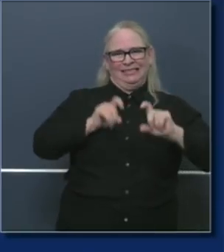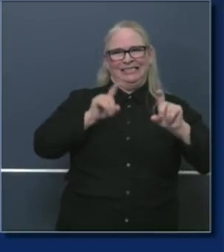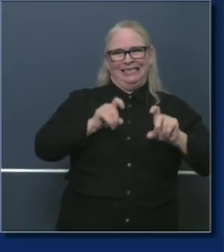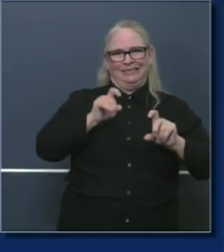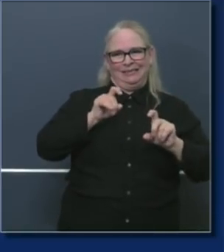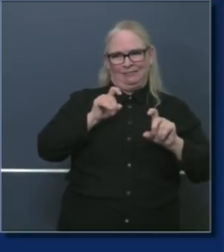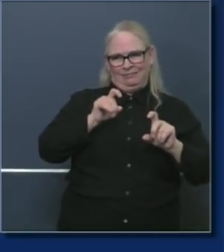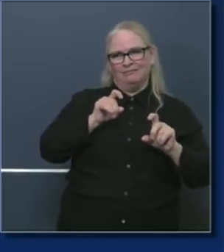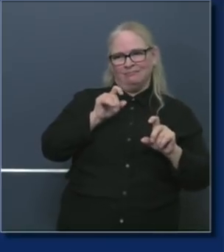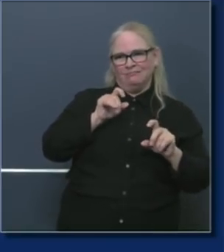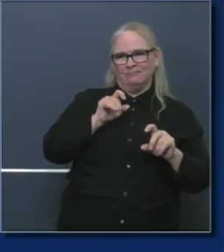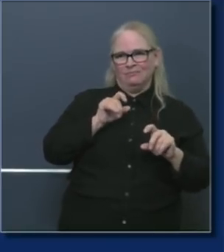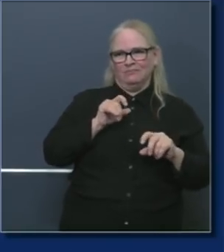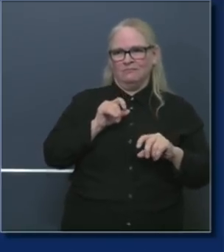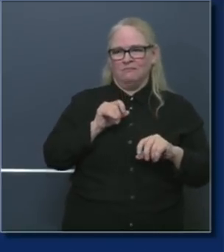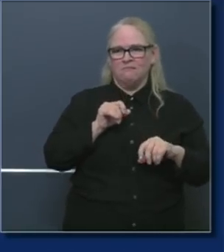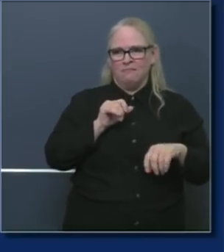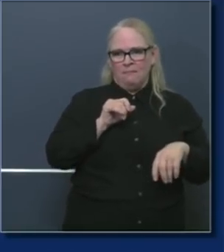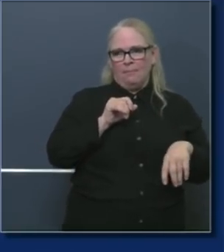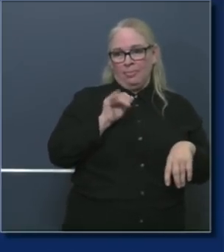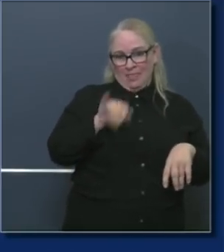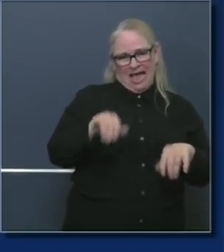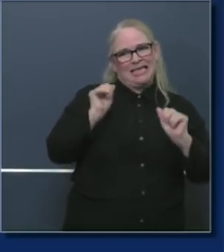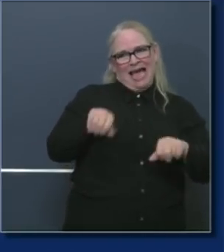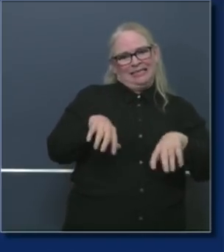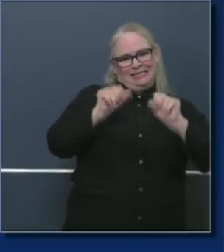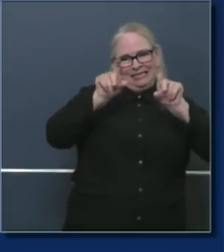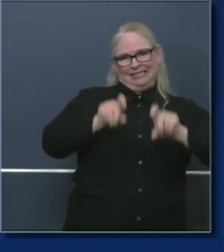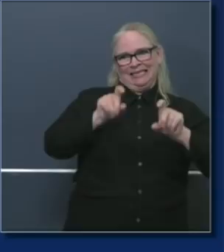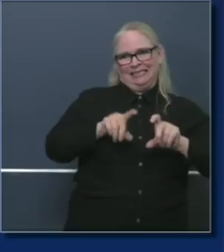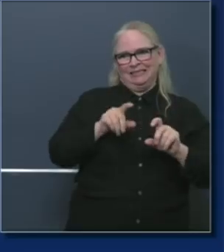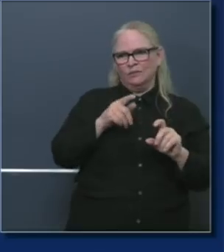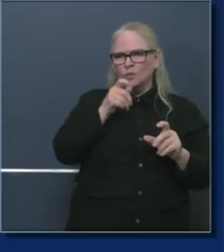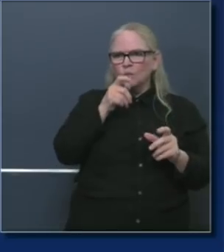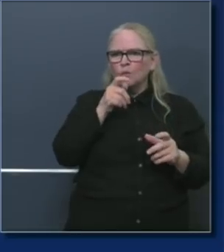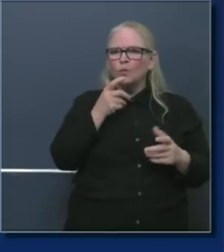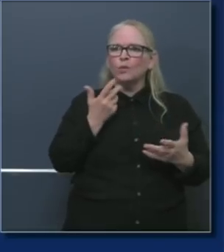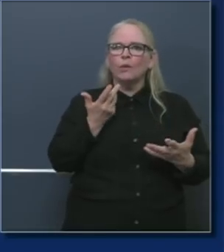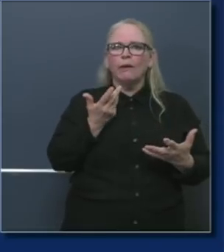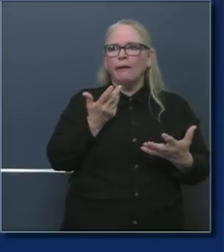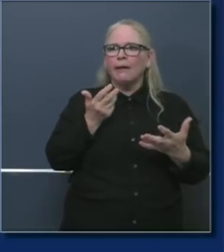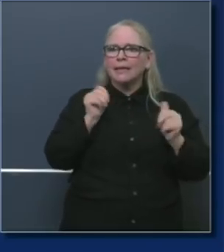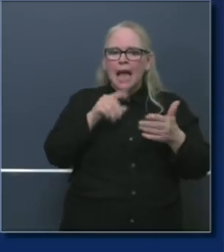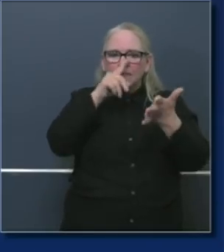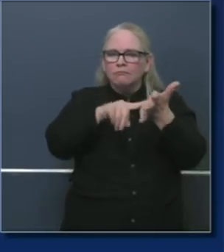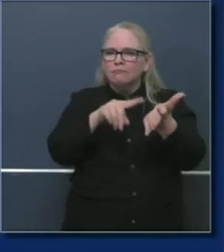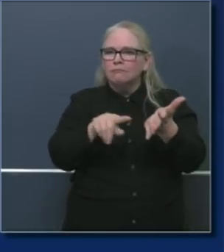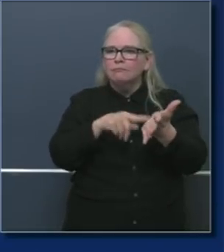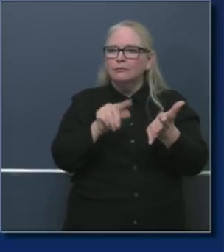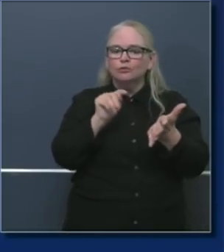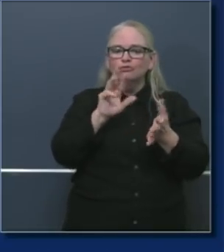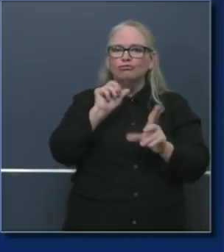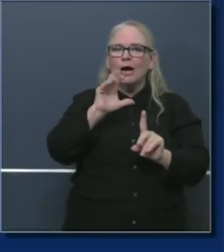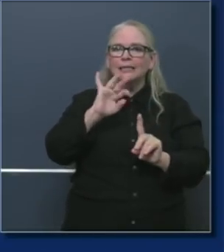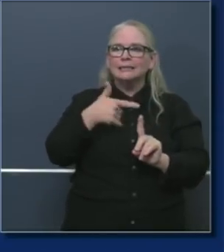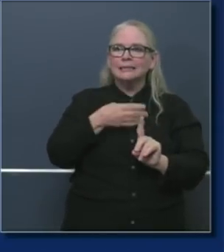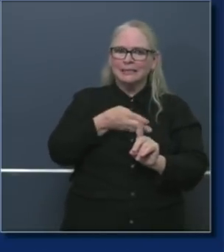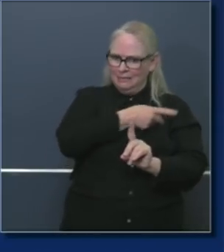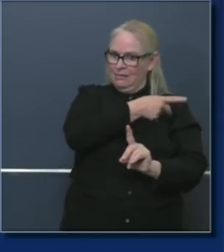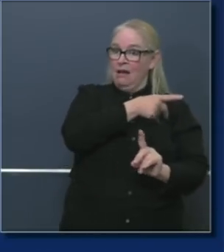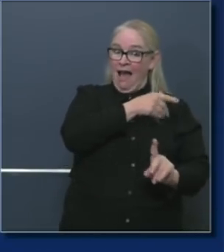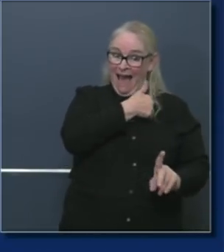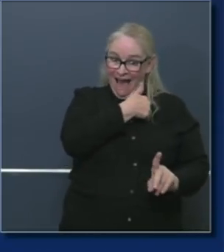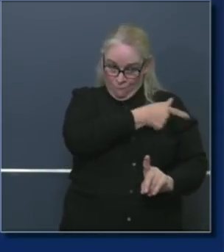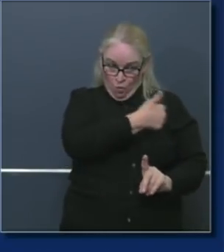we're able to do that contact tracing with those disease detectives that the governor's been talking to us about, with at least